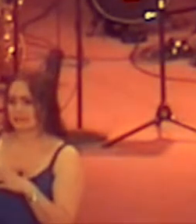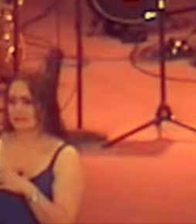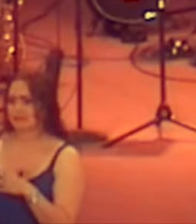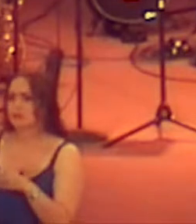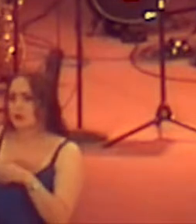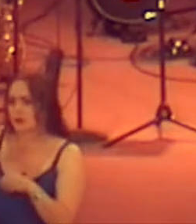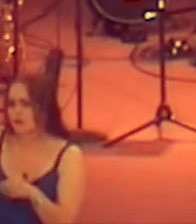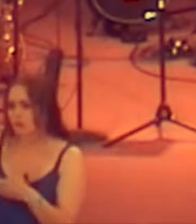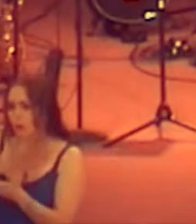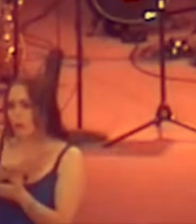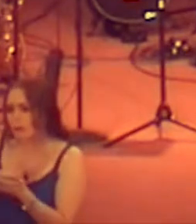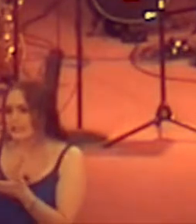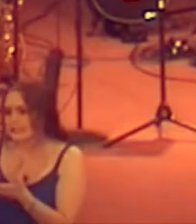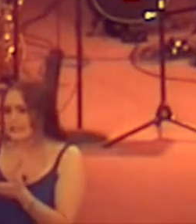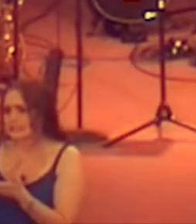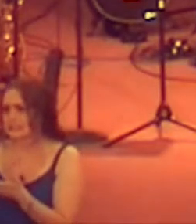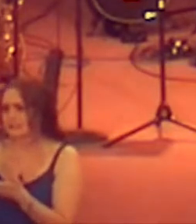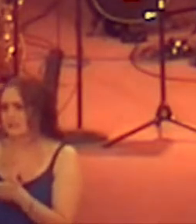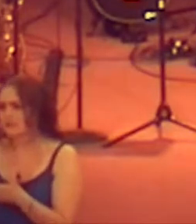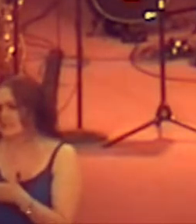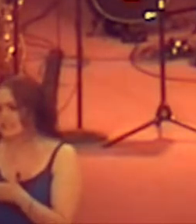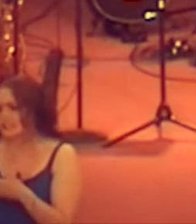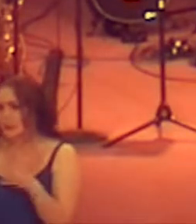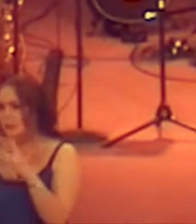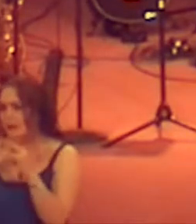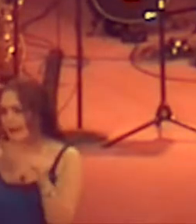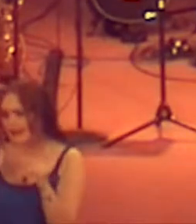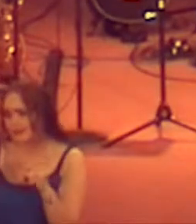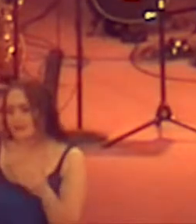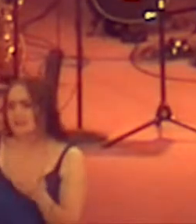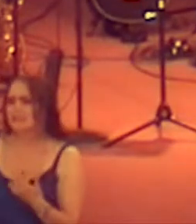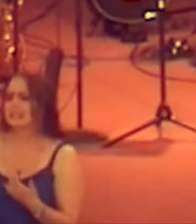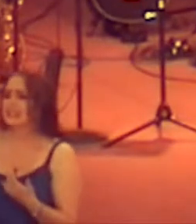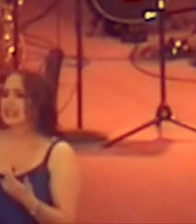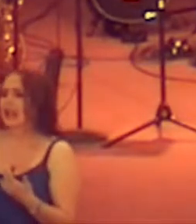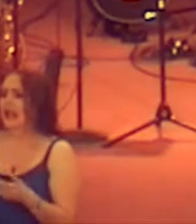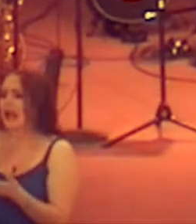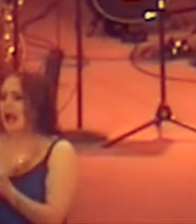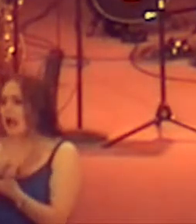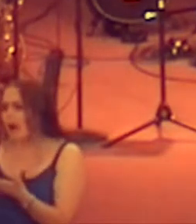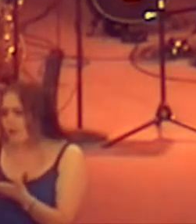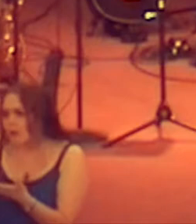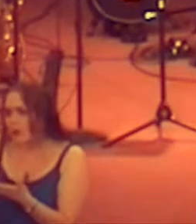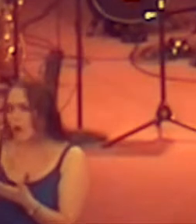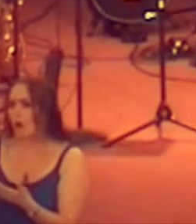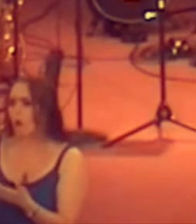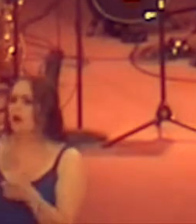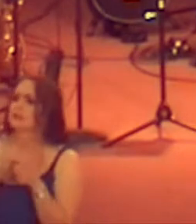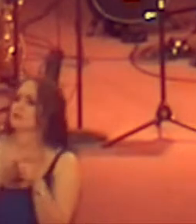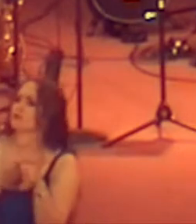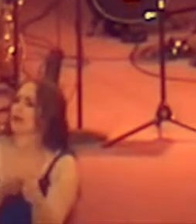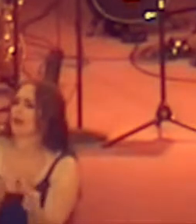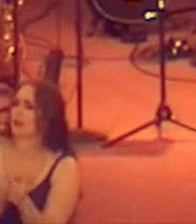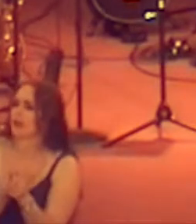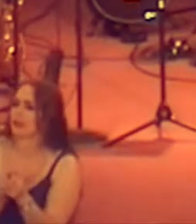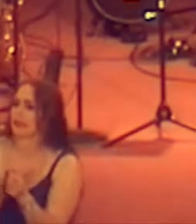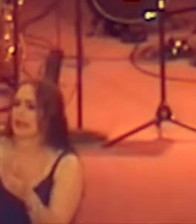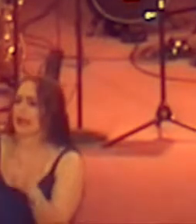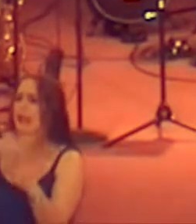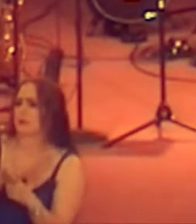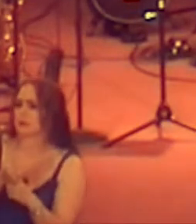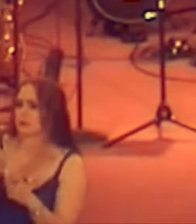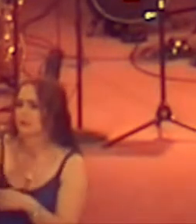draining. I was exhausted. And during every camp week, there was always capture the flag. And there was always running involved with capture the flag. And it was like,